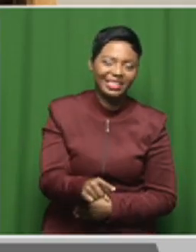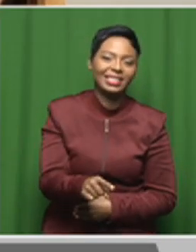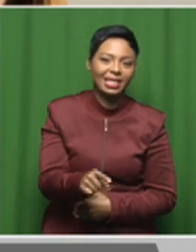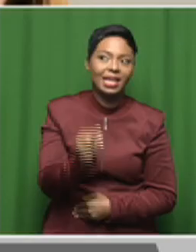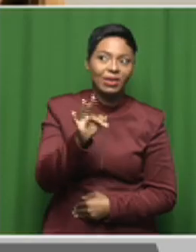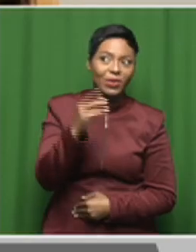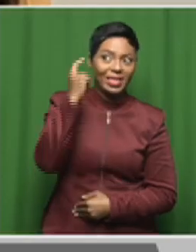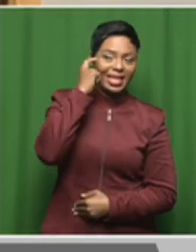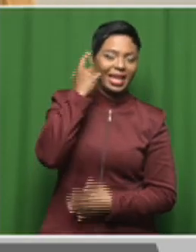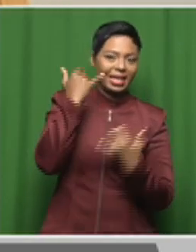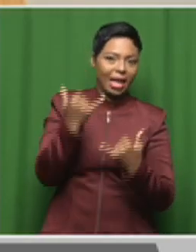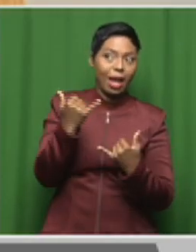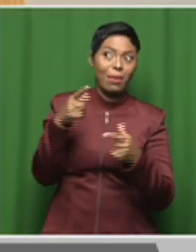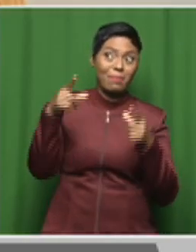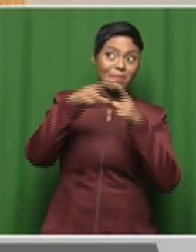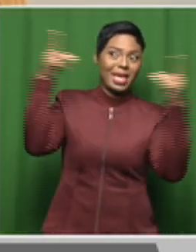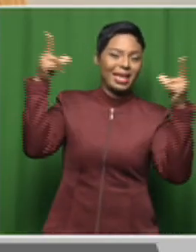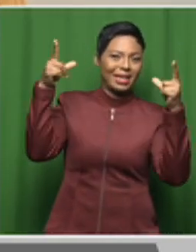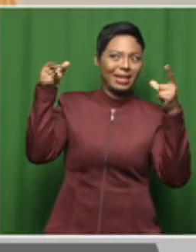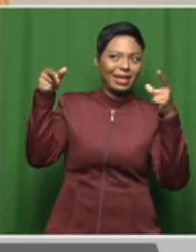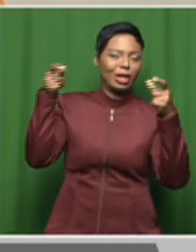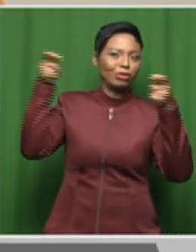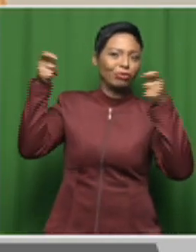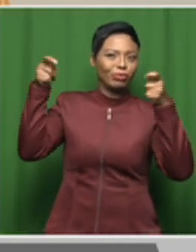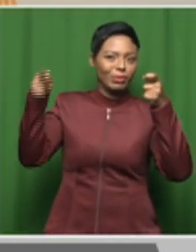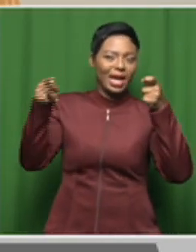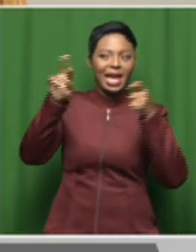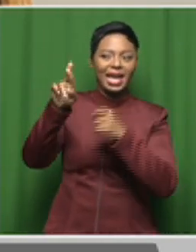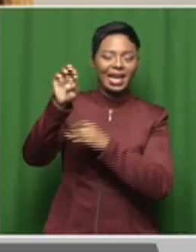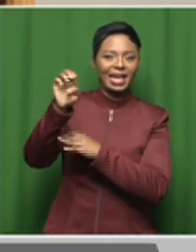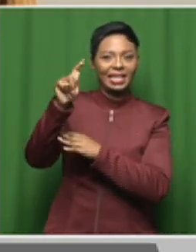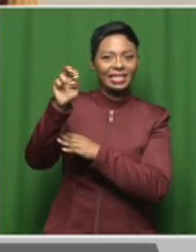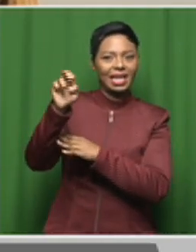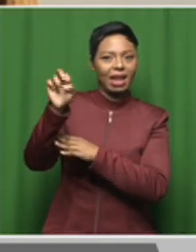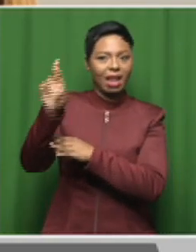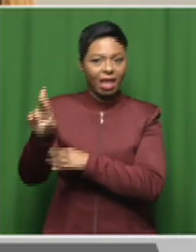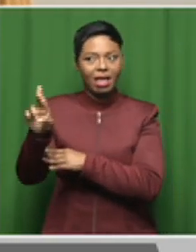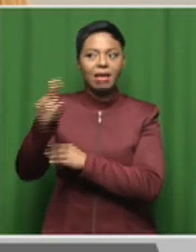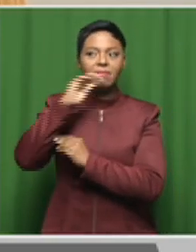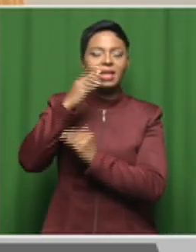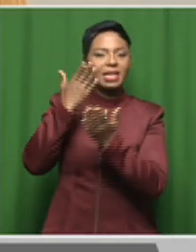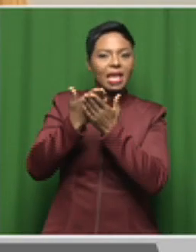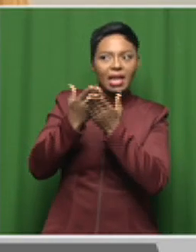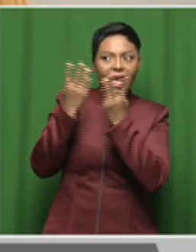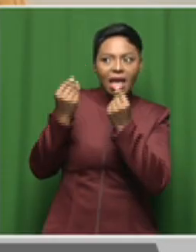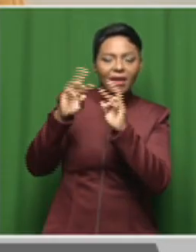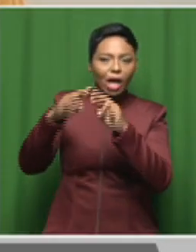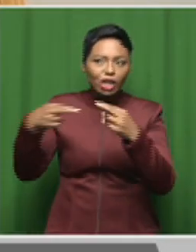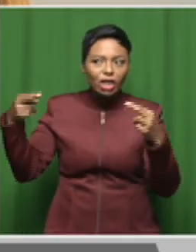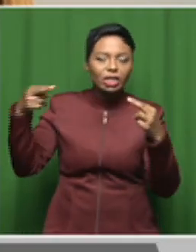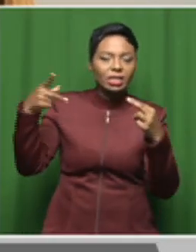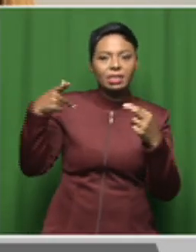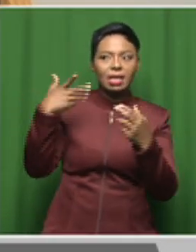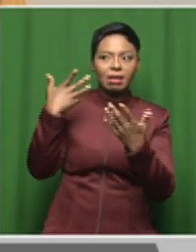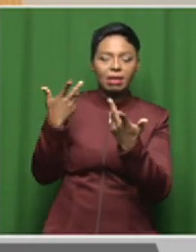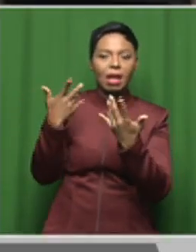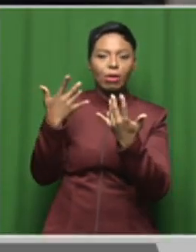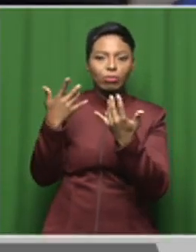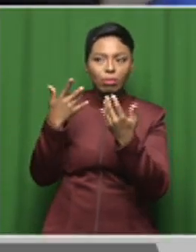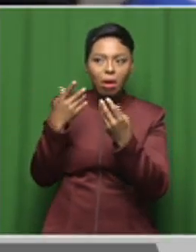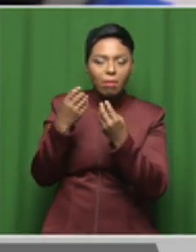a large retailer, they might be better positioned to have the resources available to actually address these